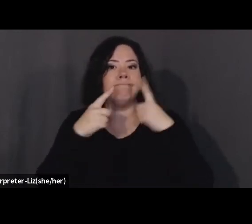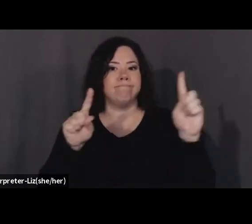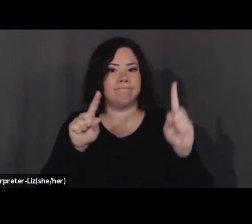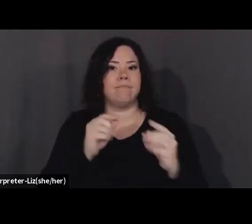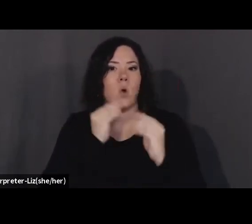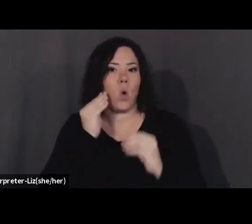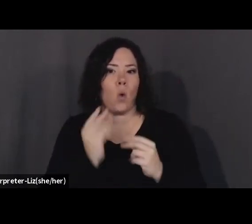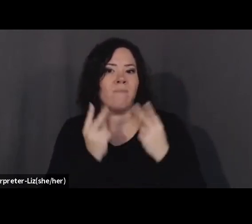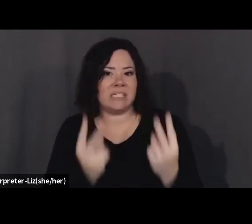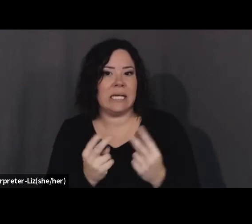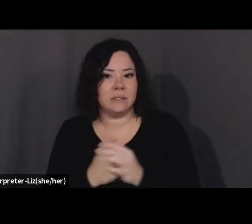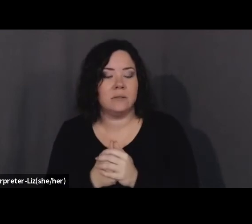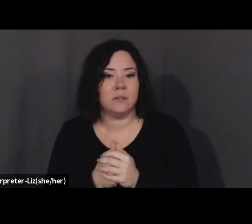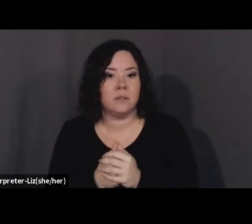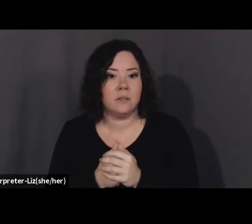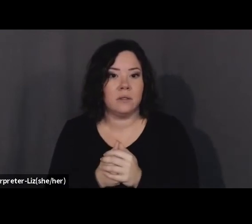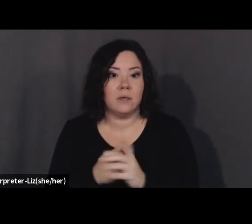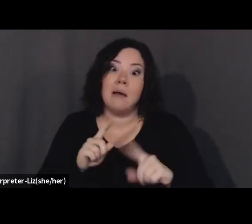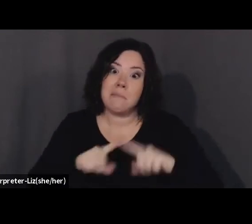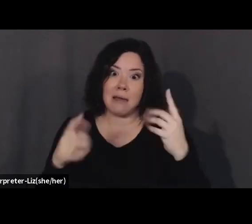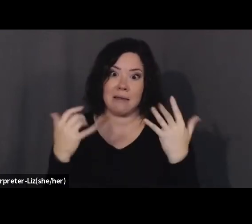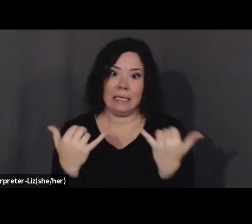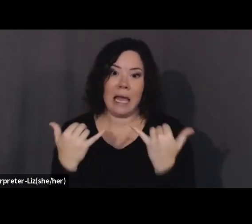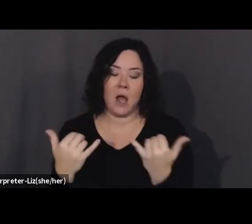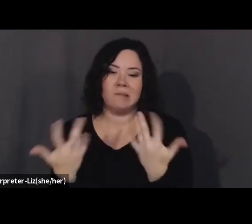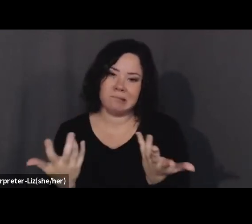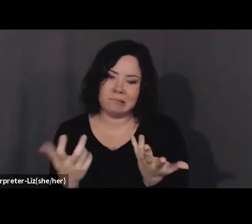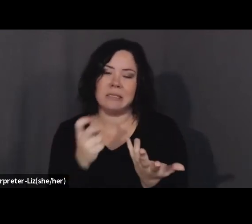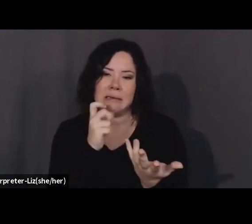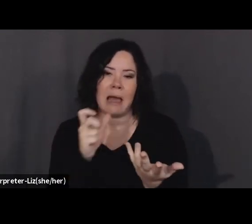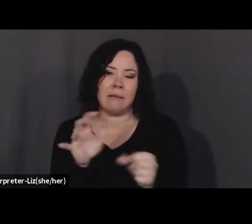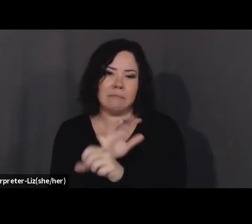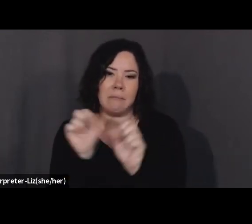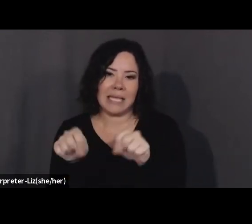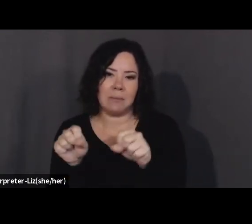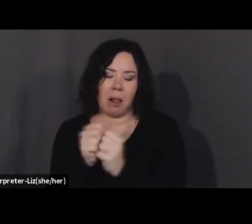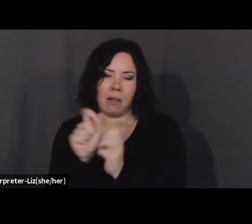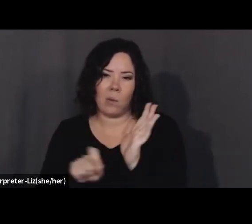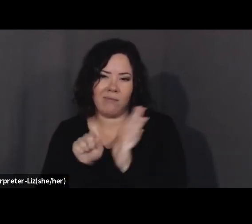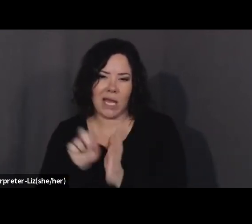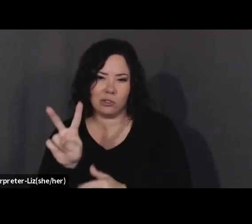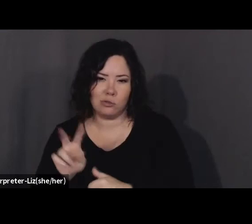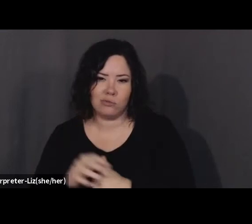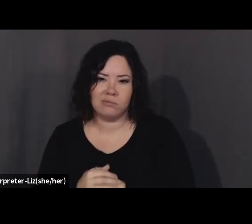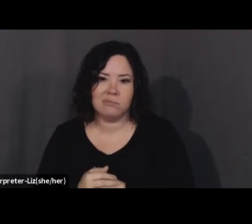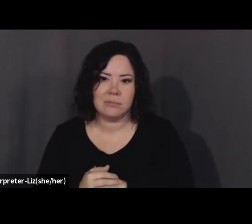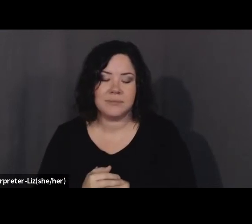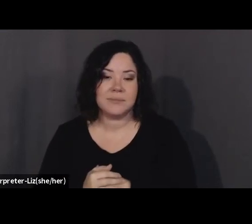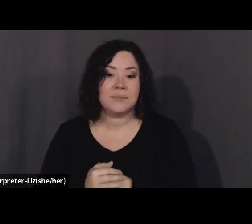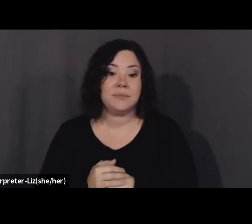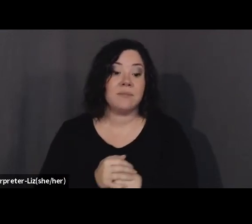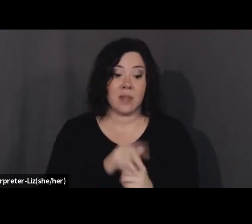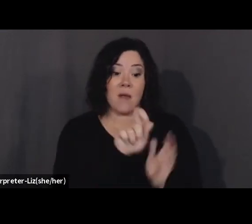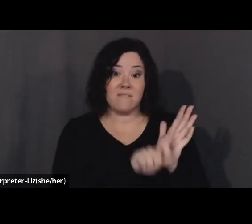and however, that's been obviously not as possible in phase 2. So we had in phase 1